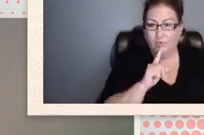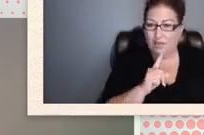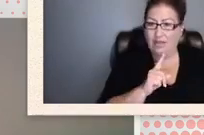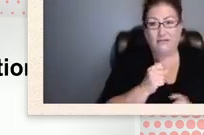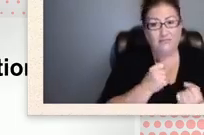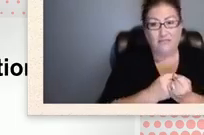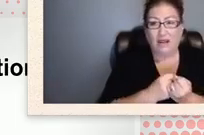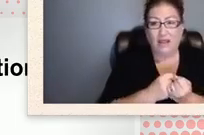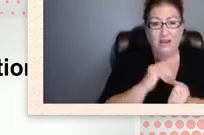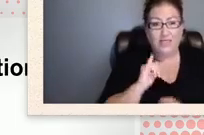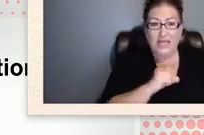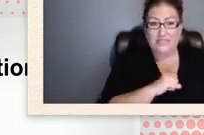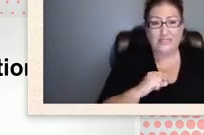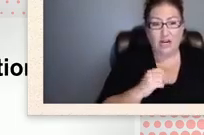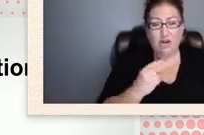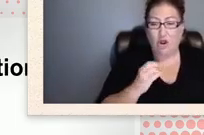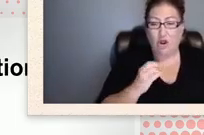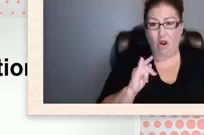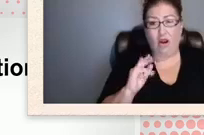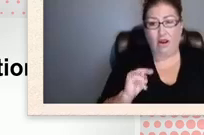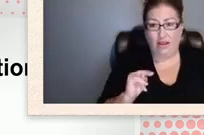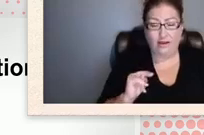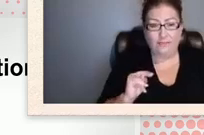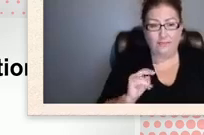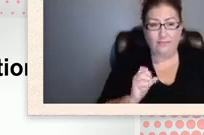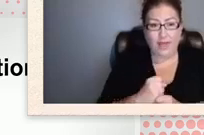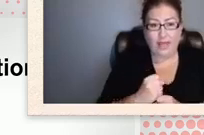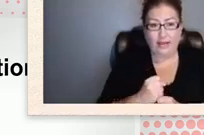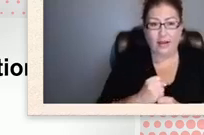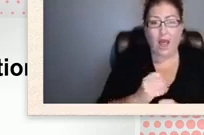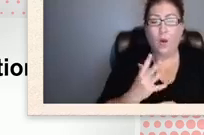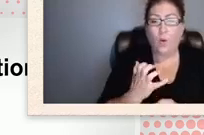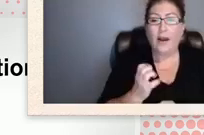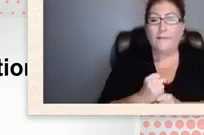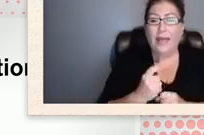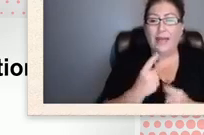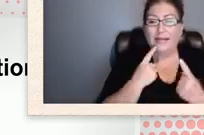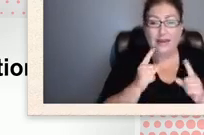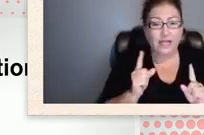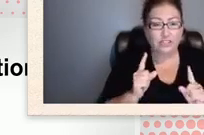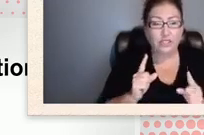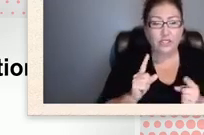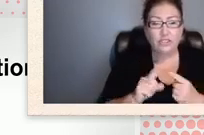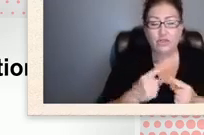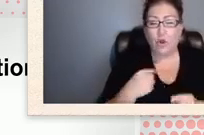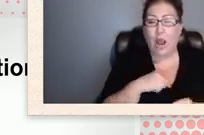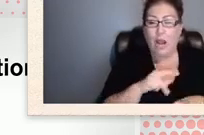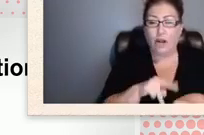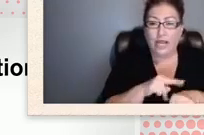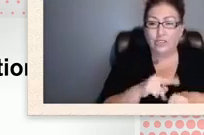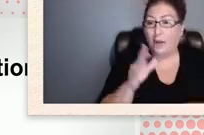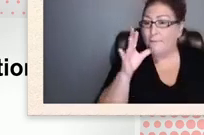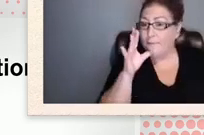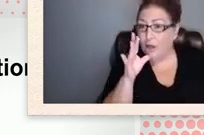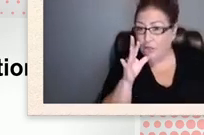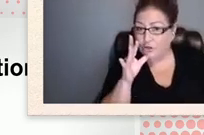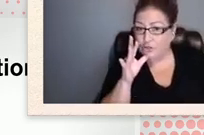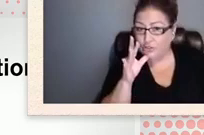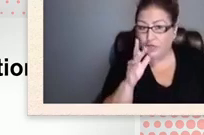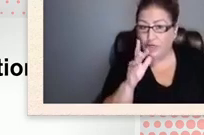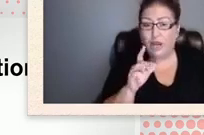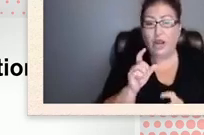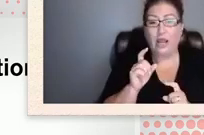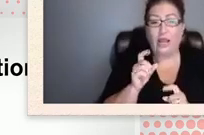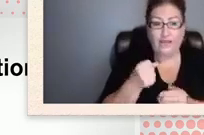made. I want to make a dedication. All across our nation, mothers are giving